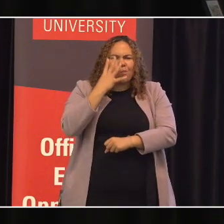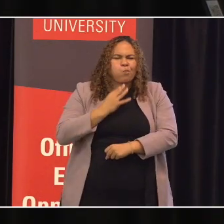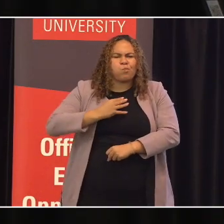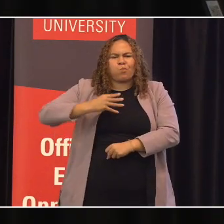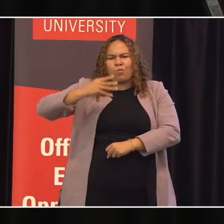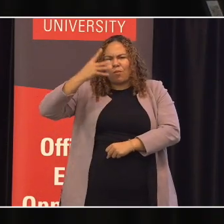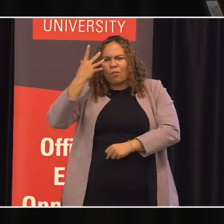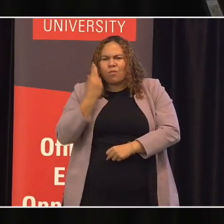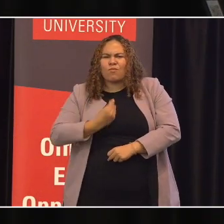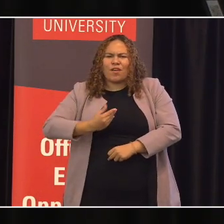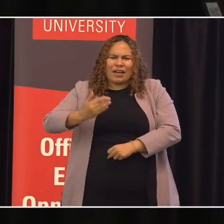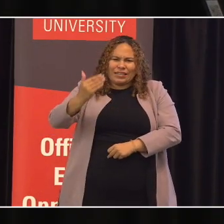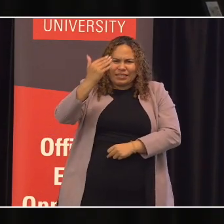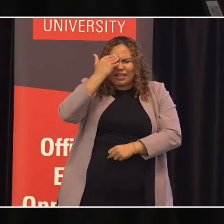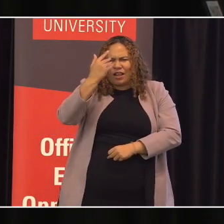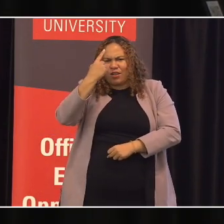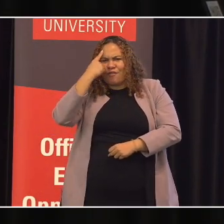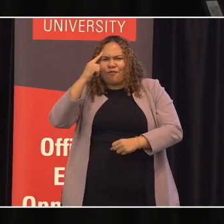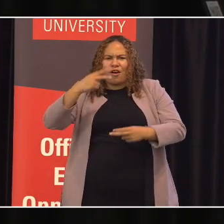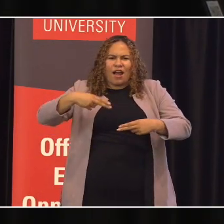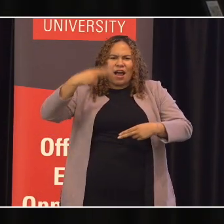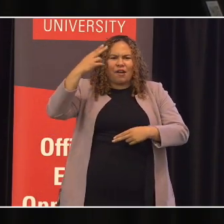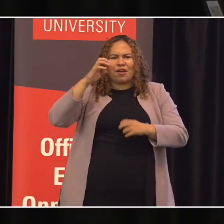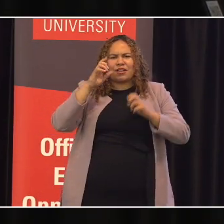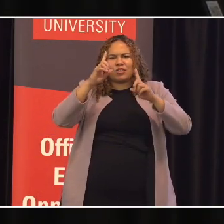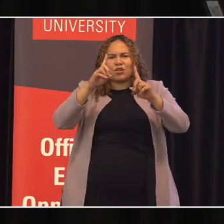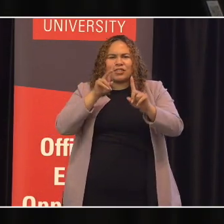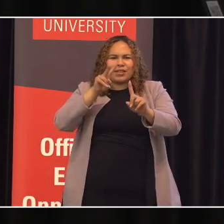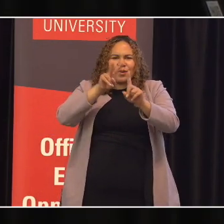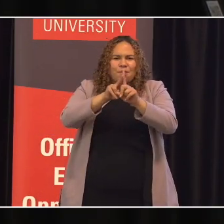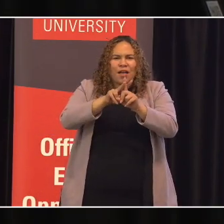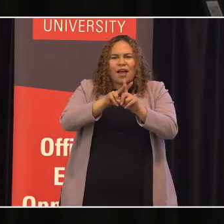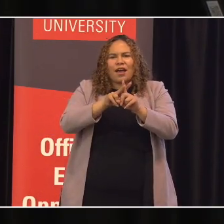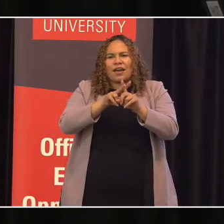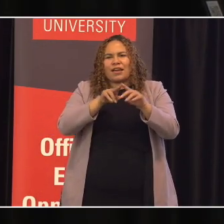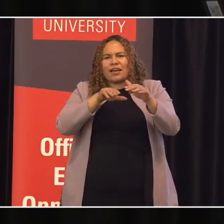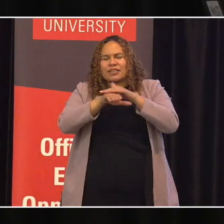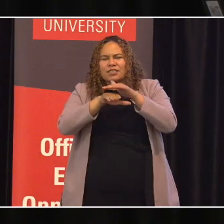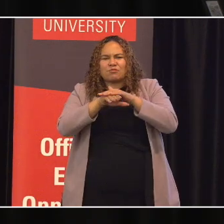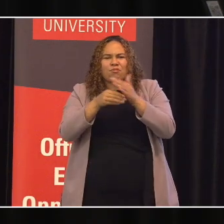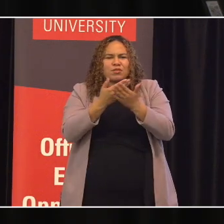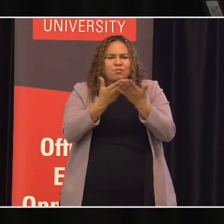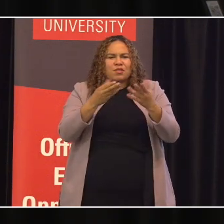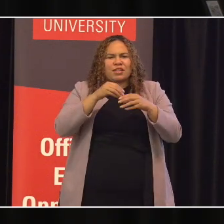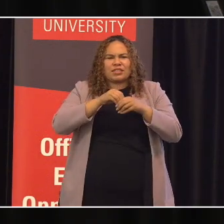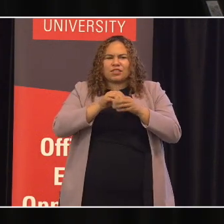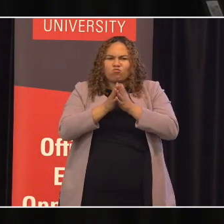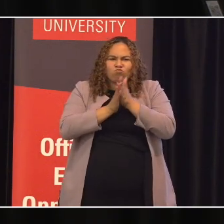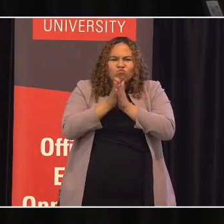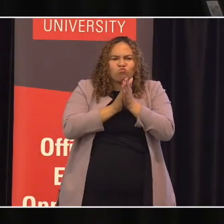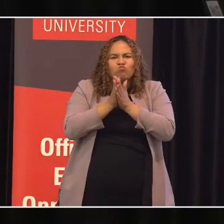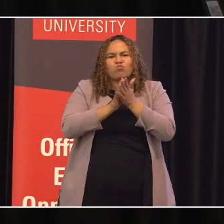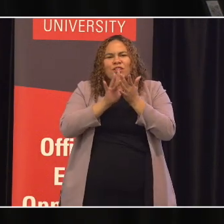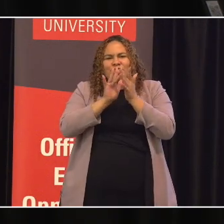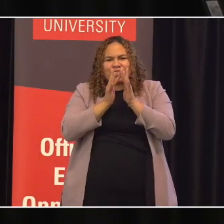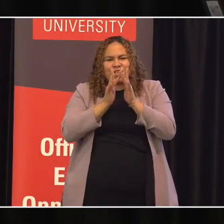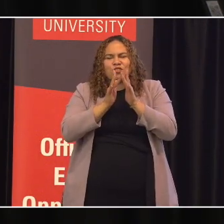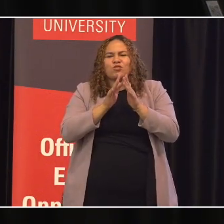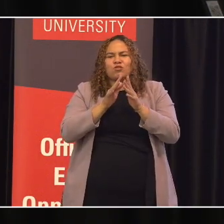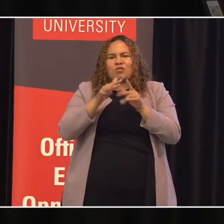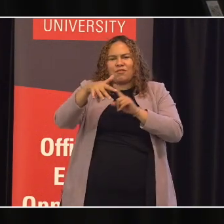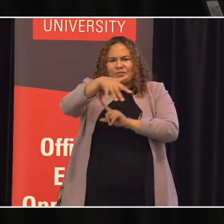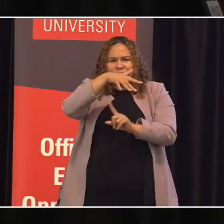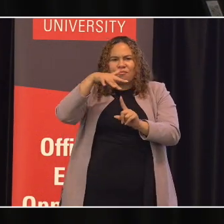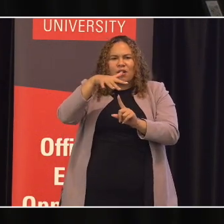higher education, applying accessibility principles in a rigorous digital environment to exceed compliance and create a culture